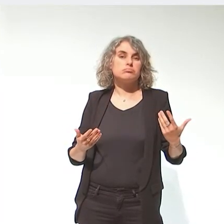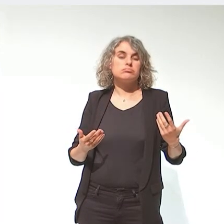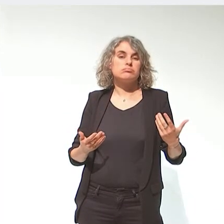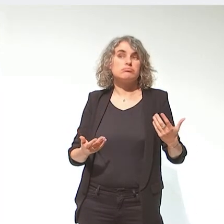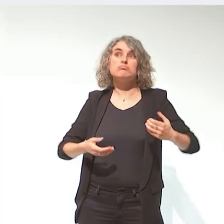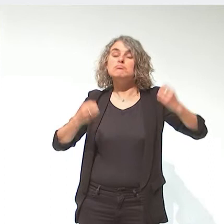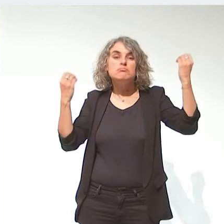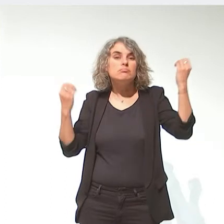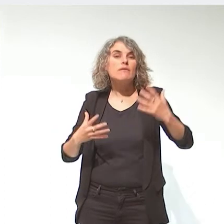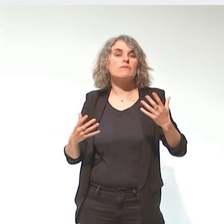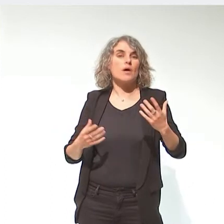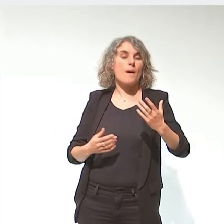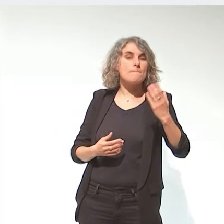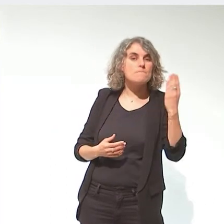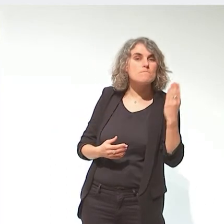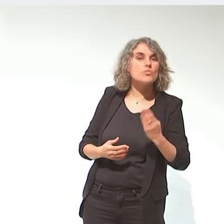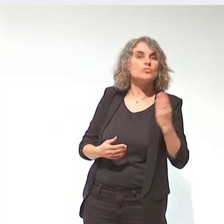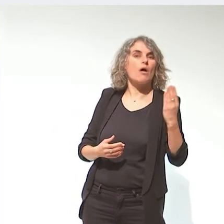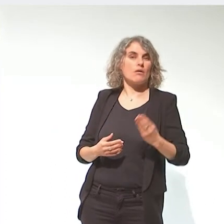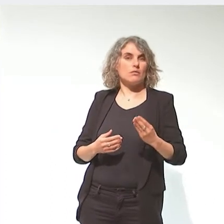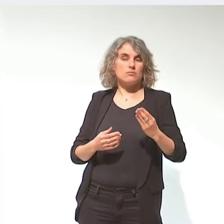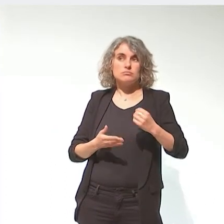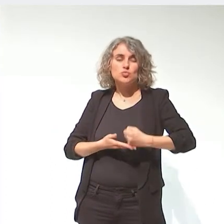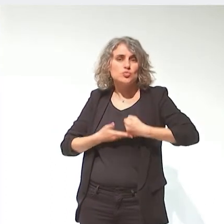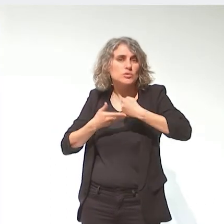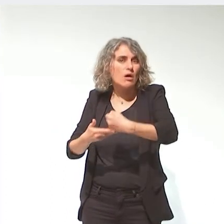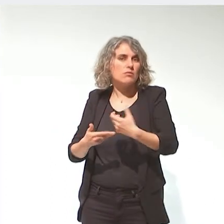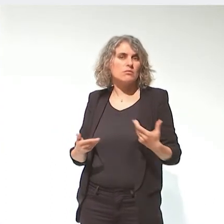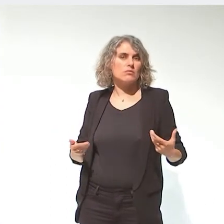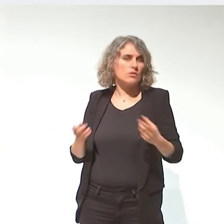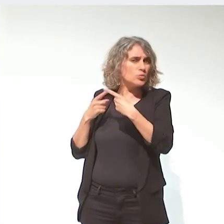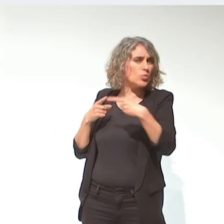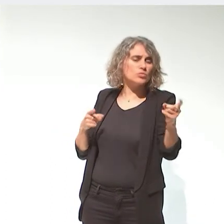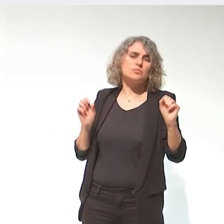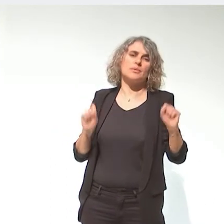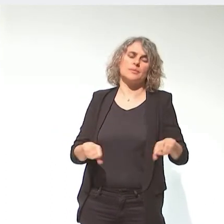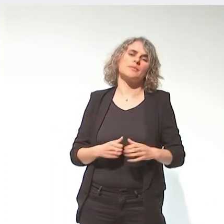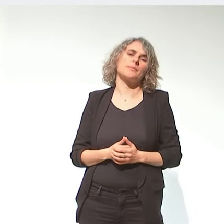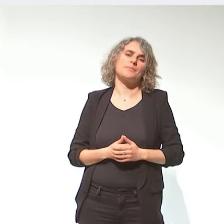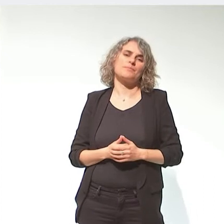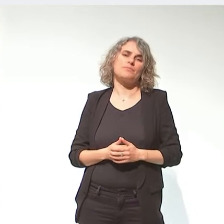these measures, these support measures in three different levels: